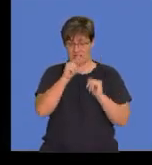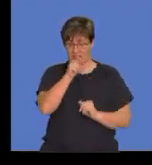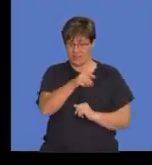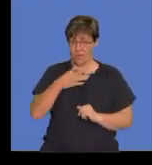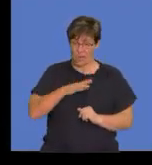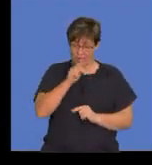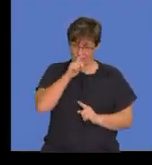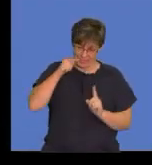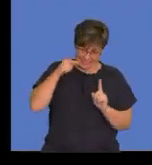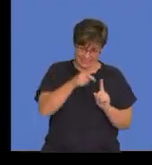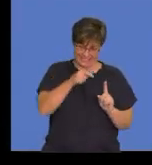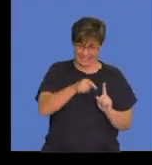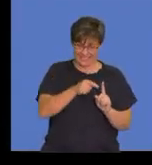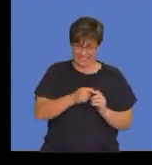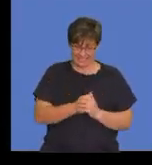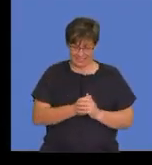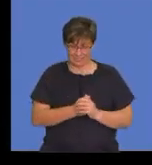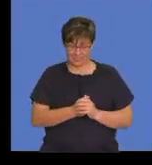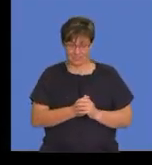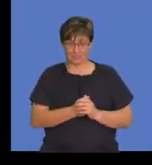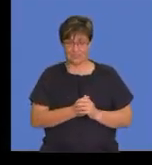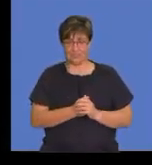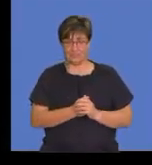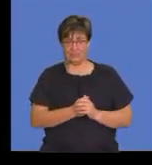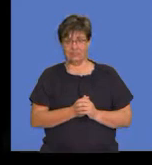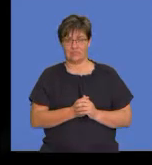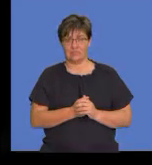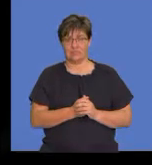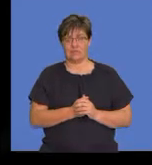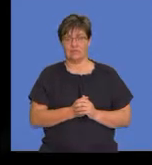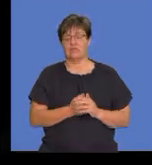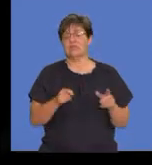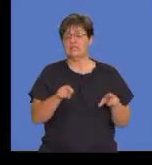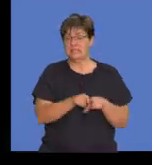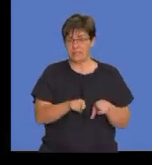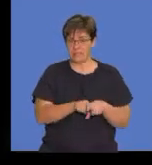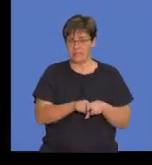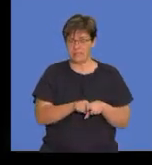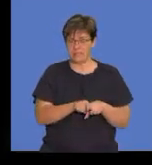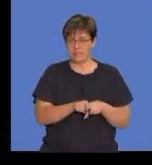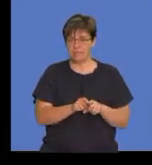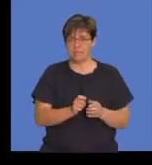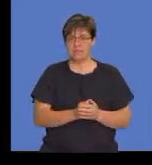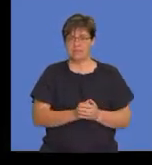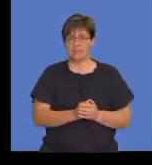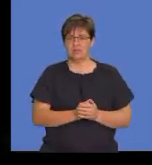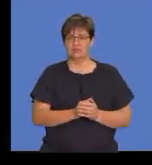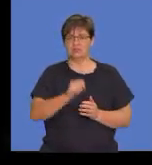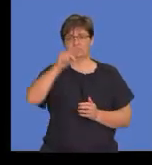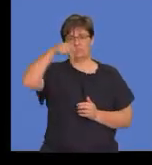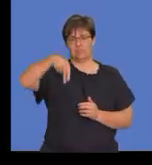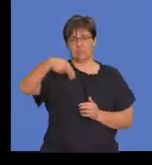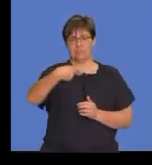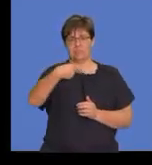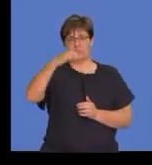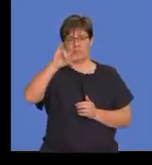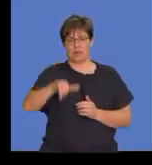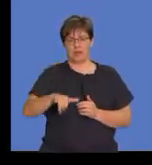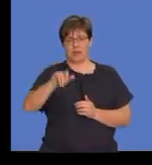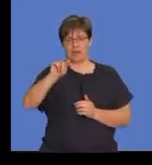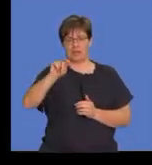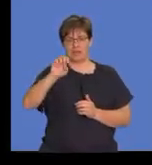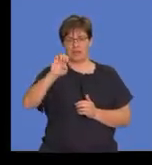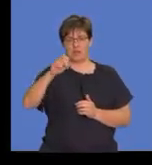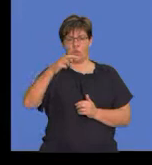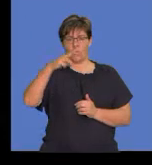at right-angled triangles. Also, we then going to jump into Pythagoras theorem because